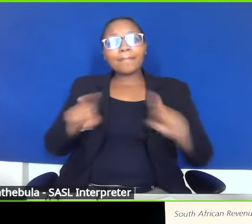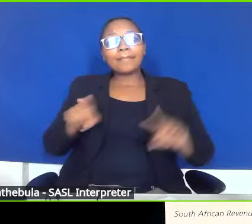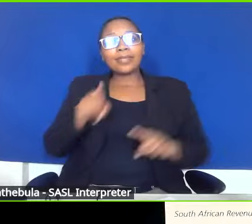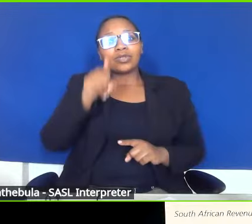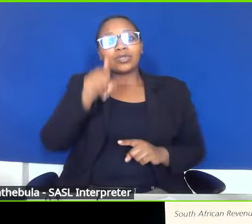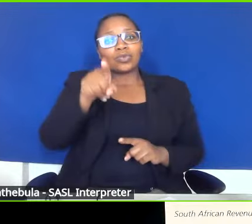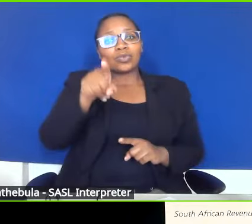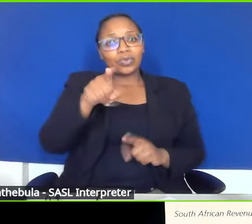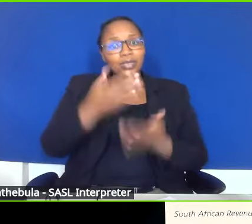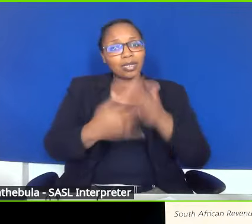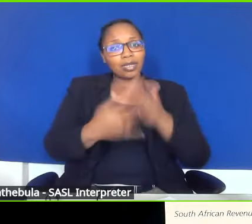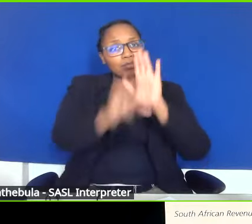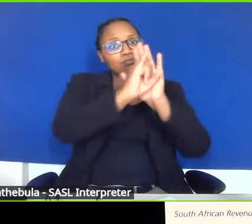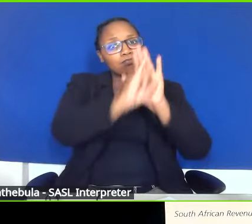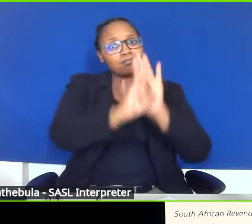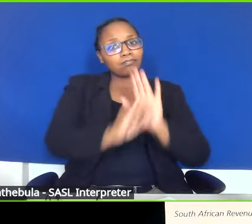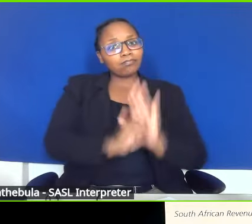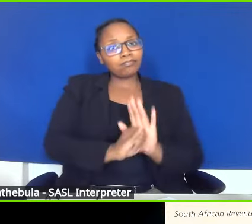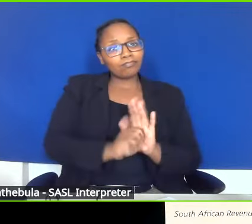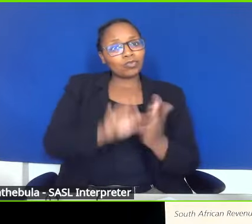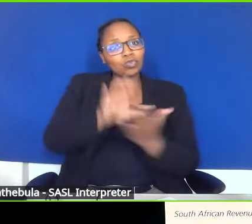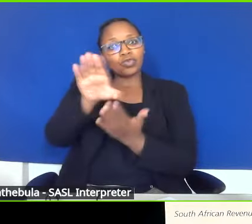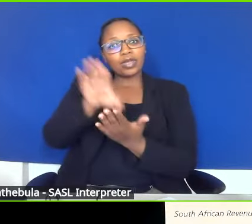diagnostic criteria?